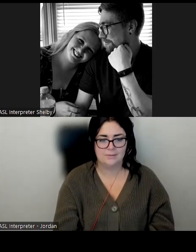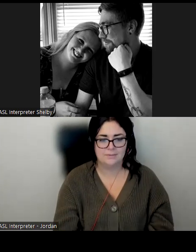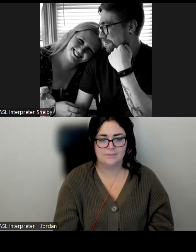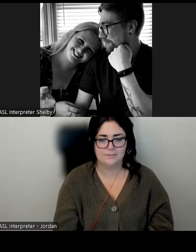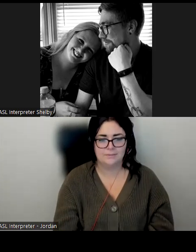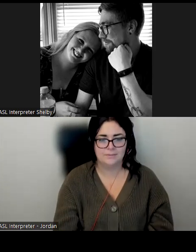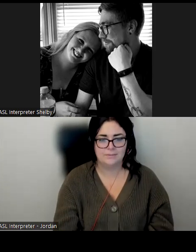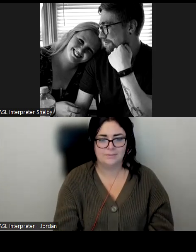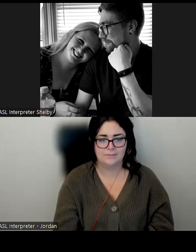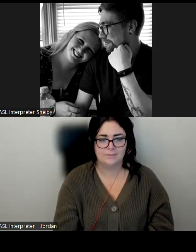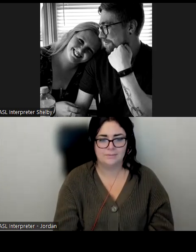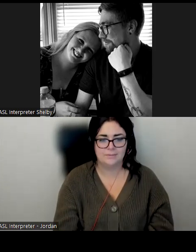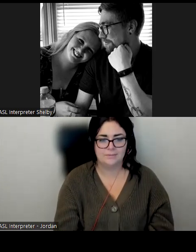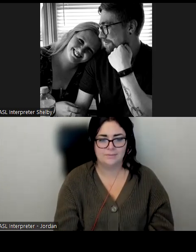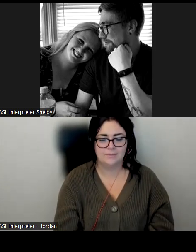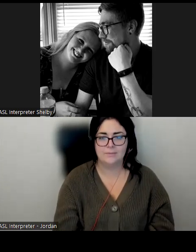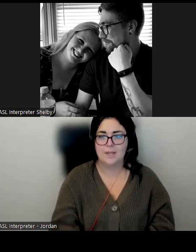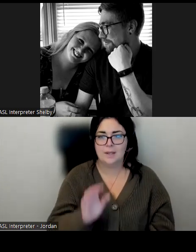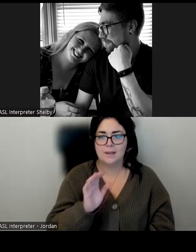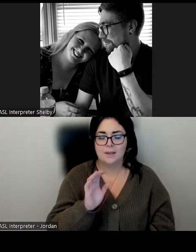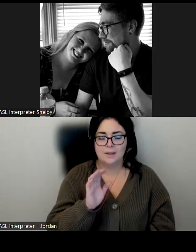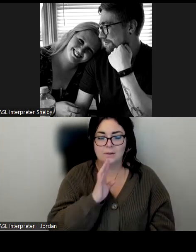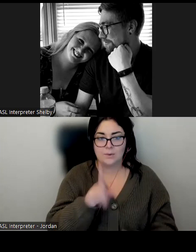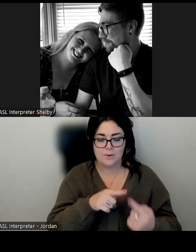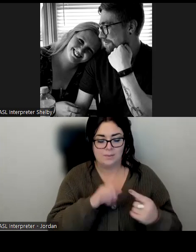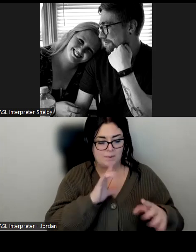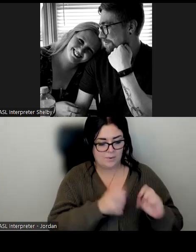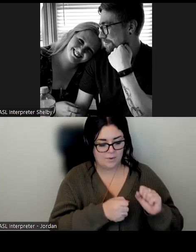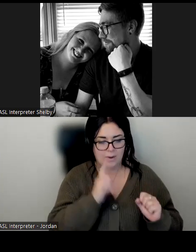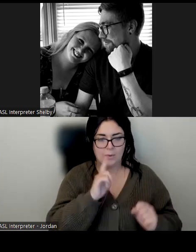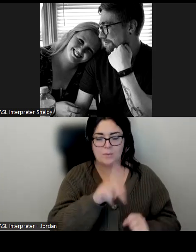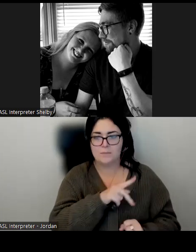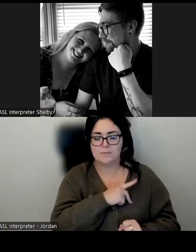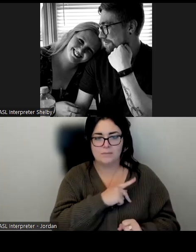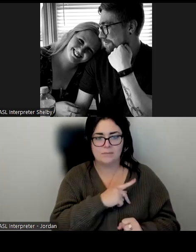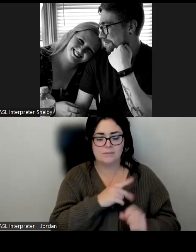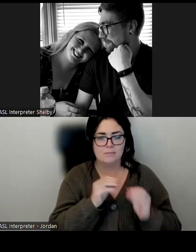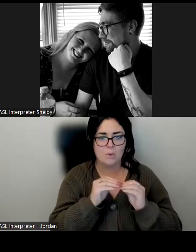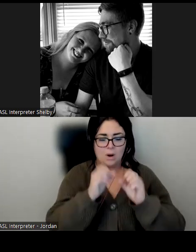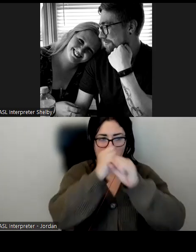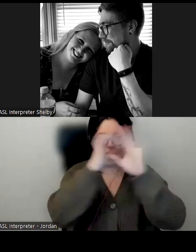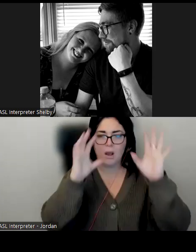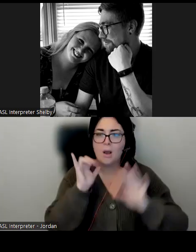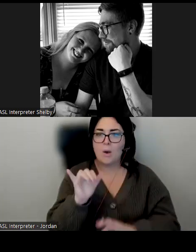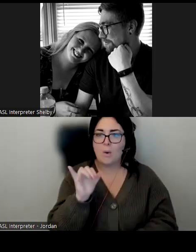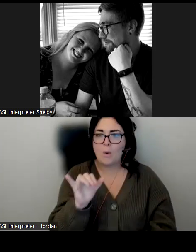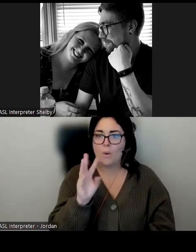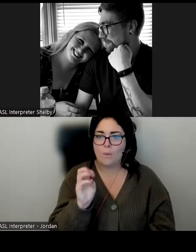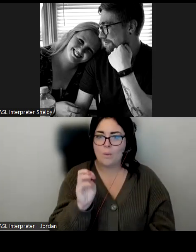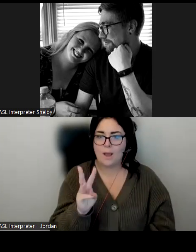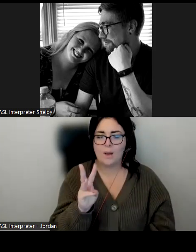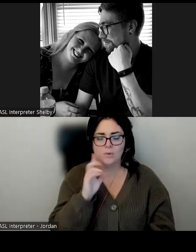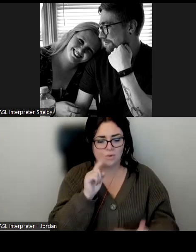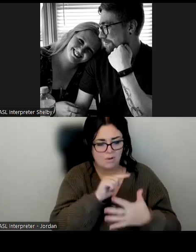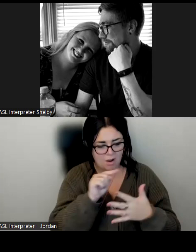mean, for me personally, it was an eye-opener, especially with the factors of grief,